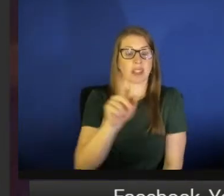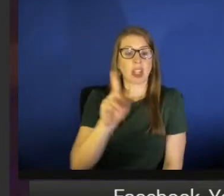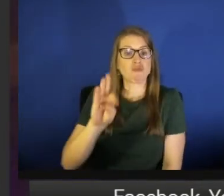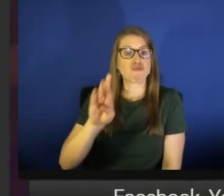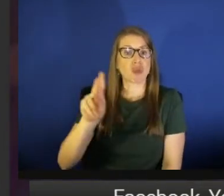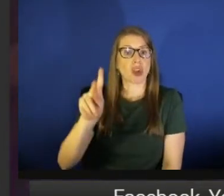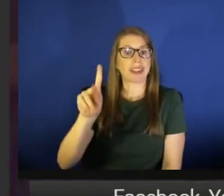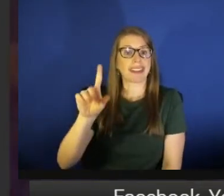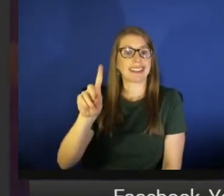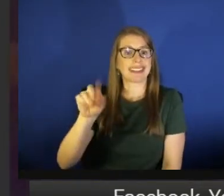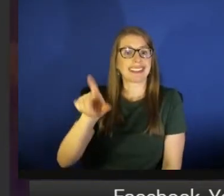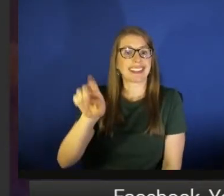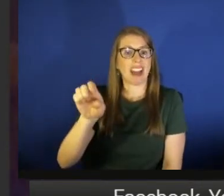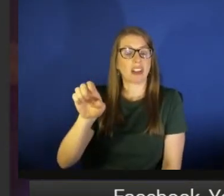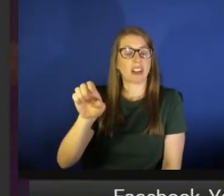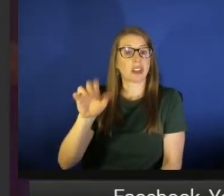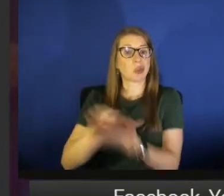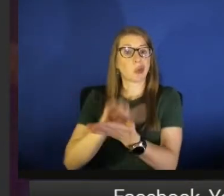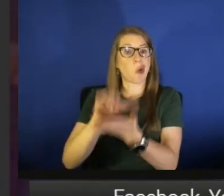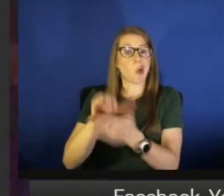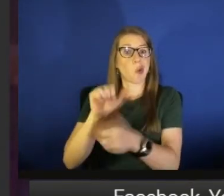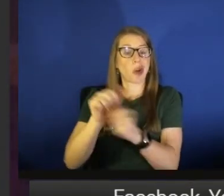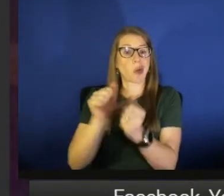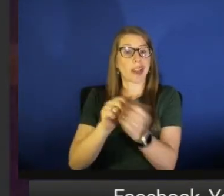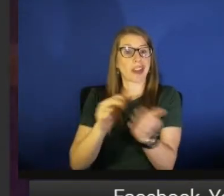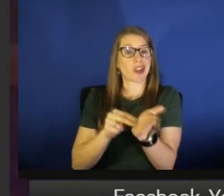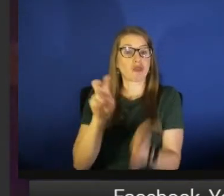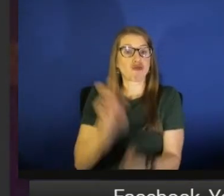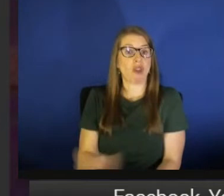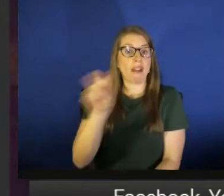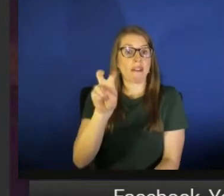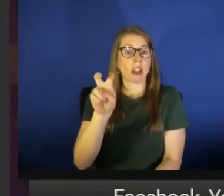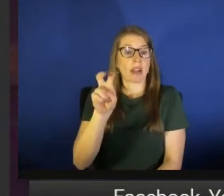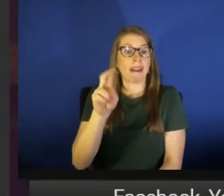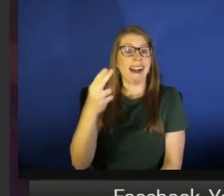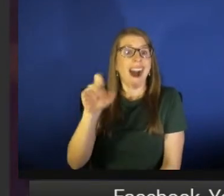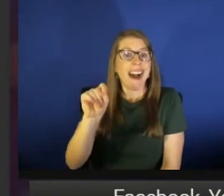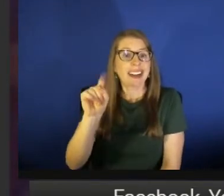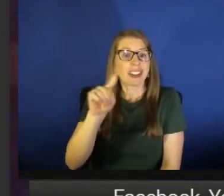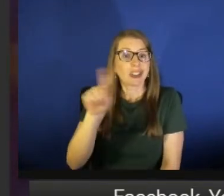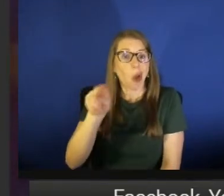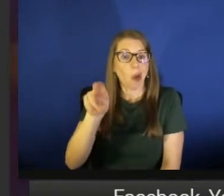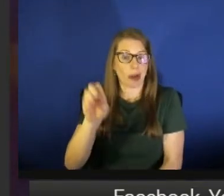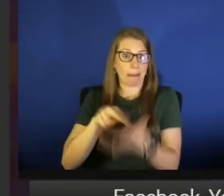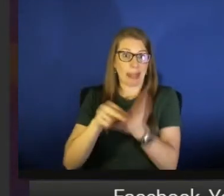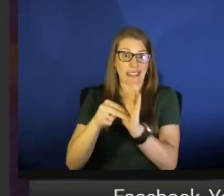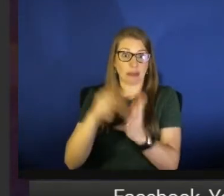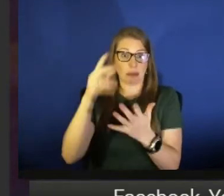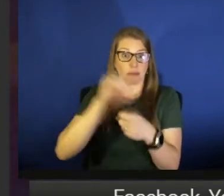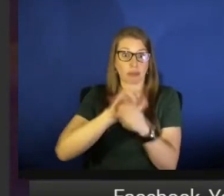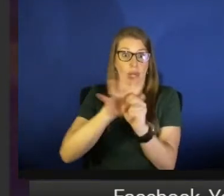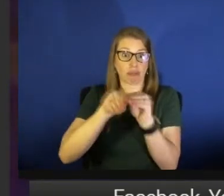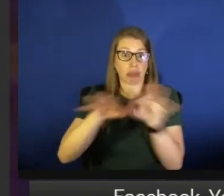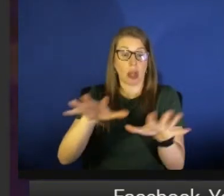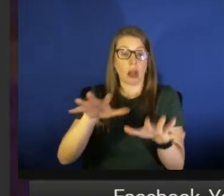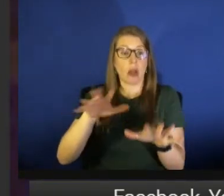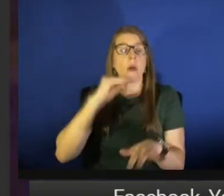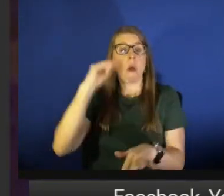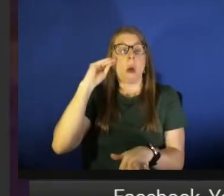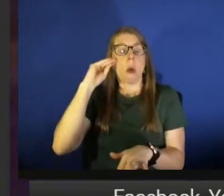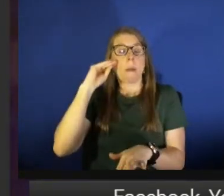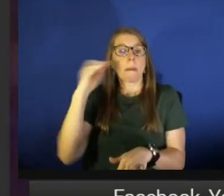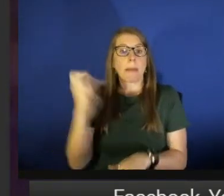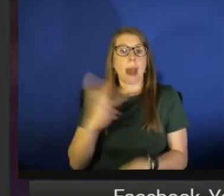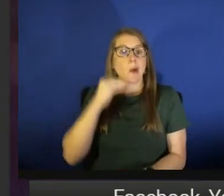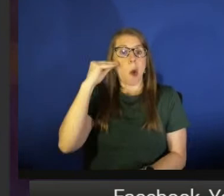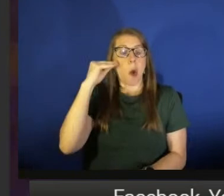She was working with nurses traveling all the time in the hot zones in the beginning. And she would come home at night and just collapse